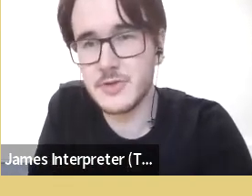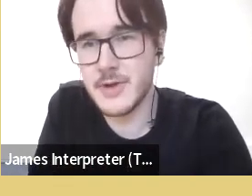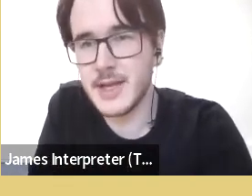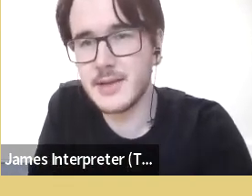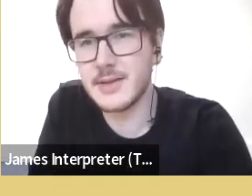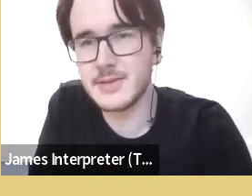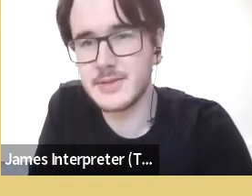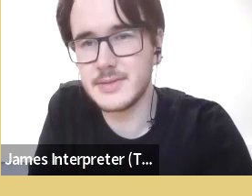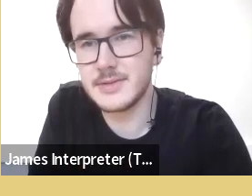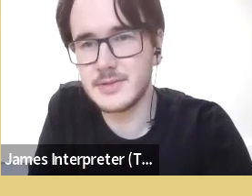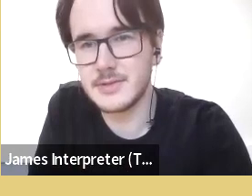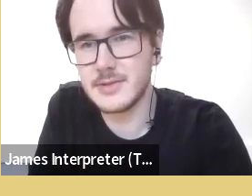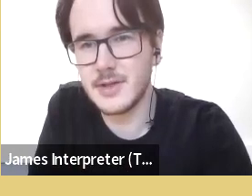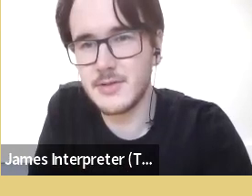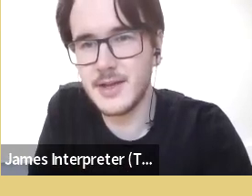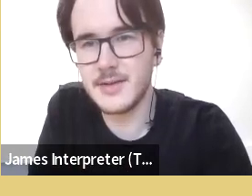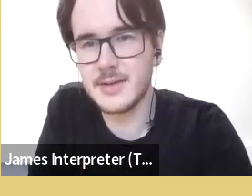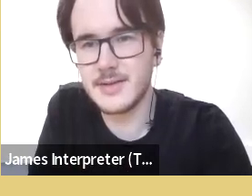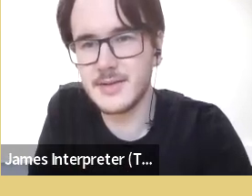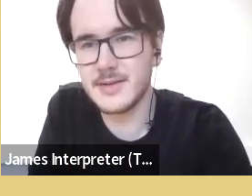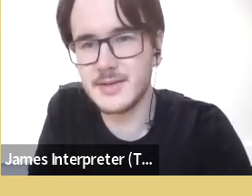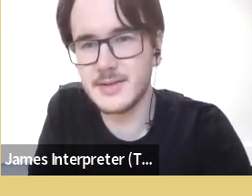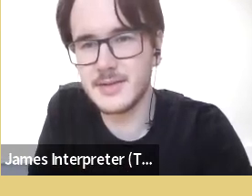Time for drink. Drink.